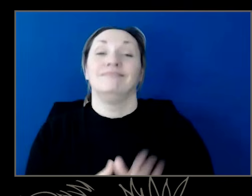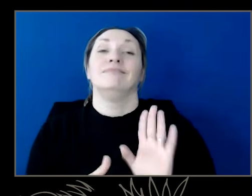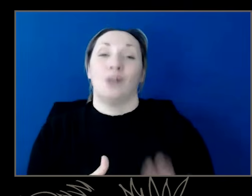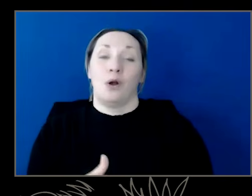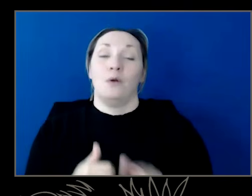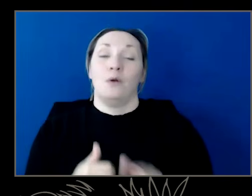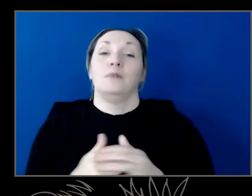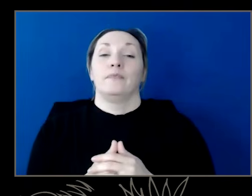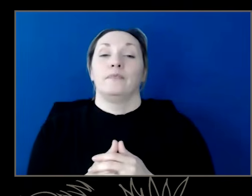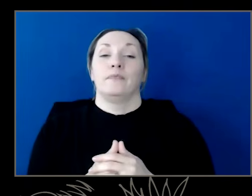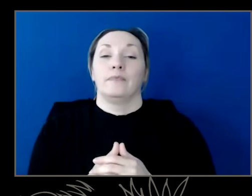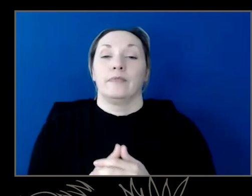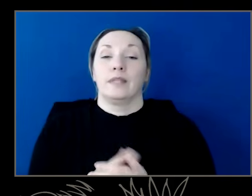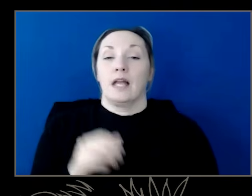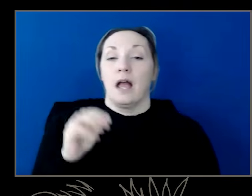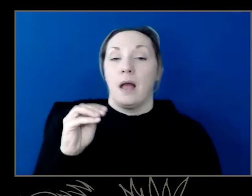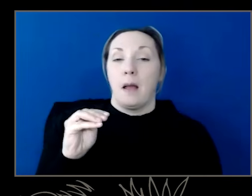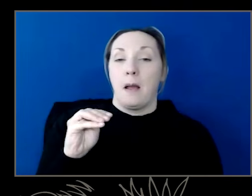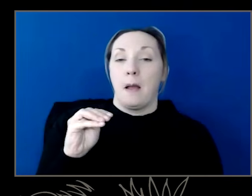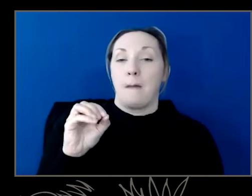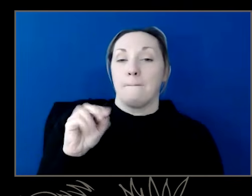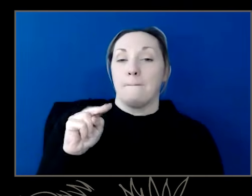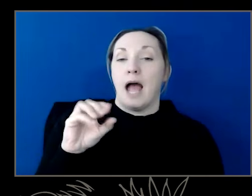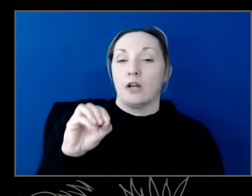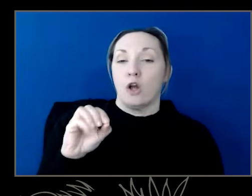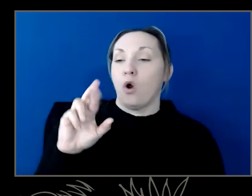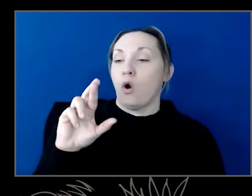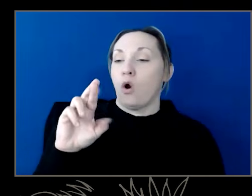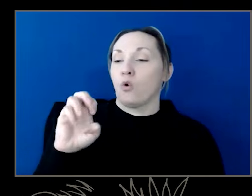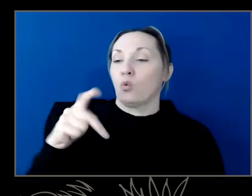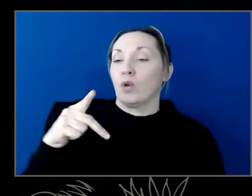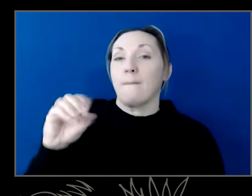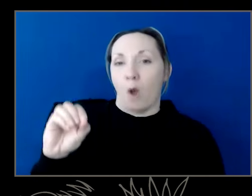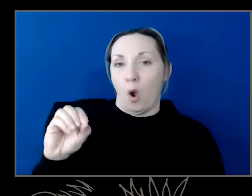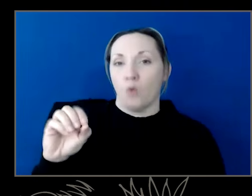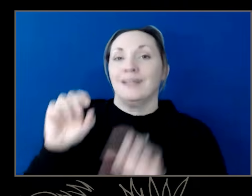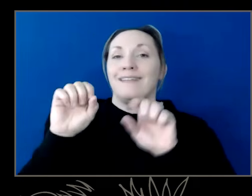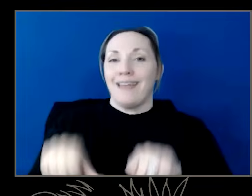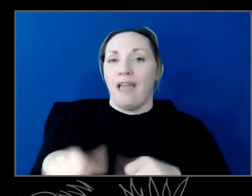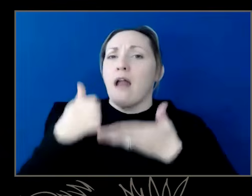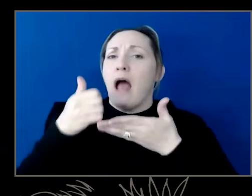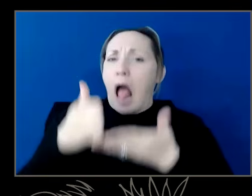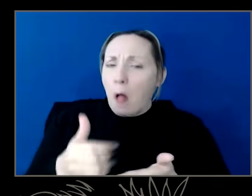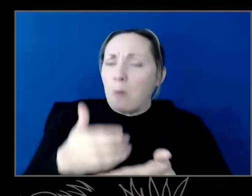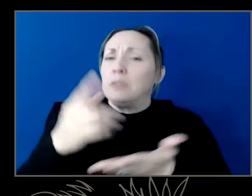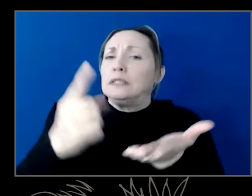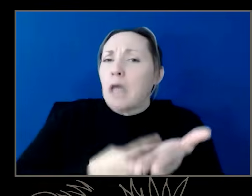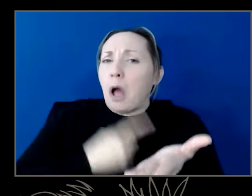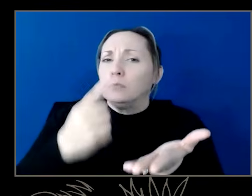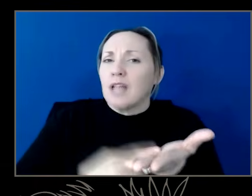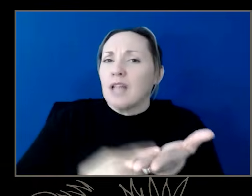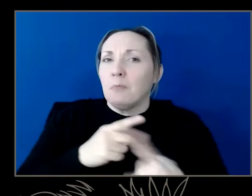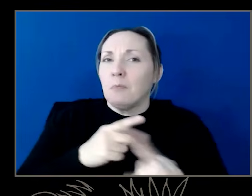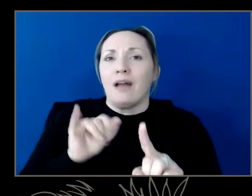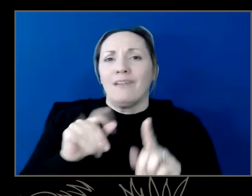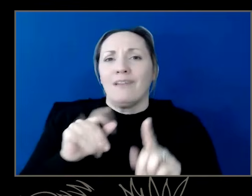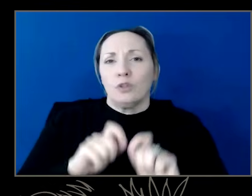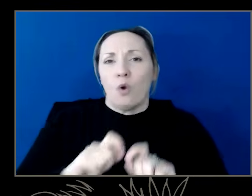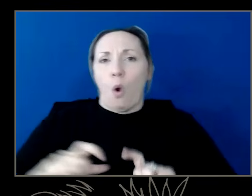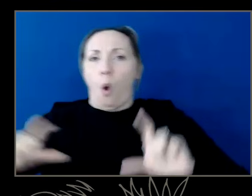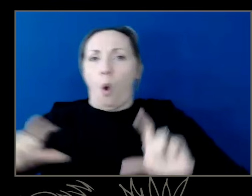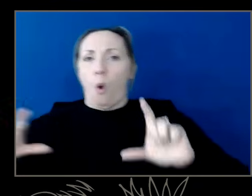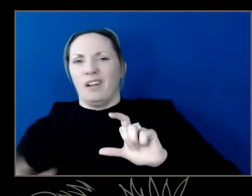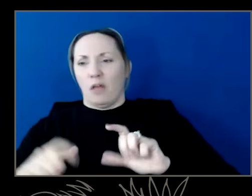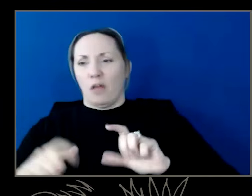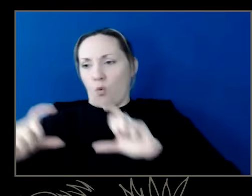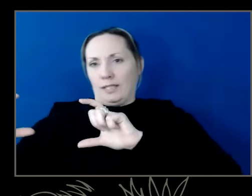So monorepos can help in certain cases. But if we actually just open up another terminal window